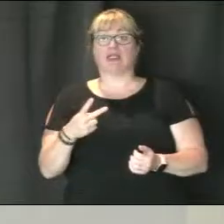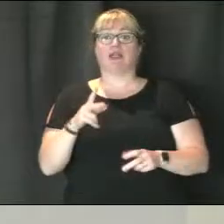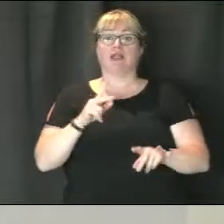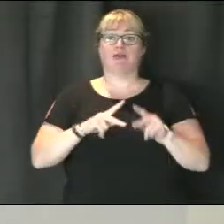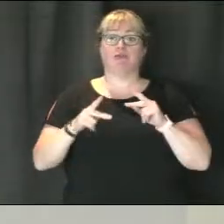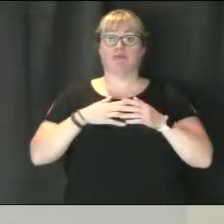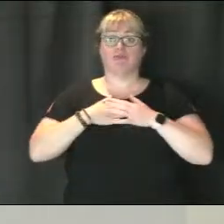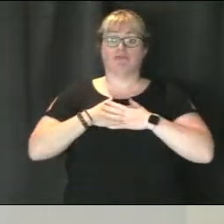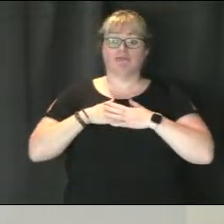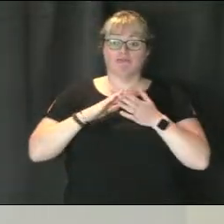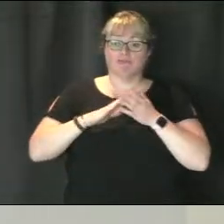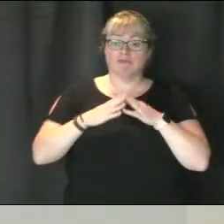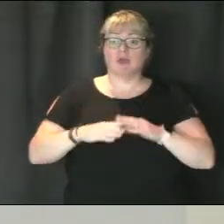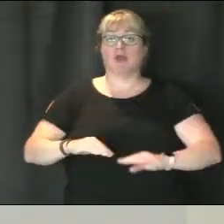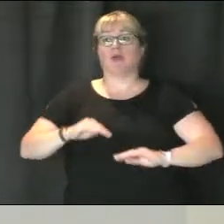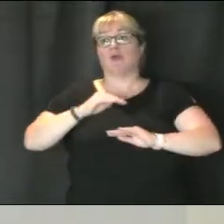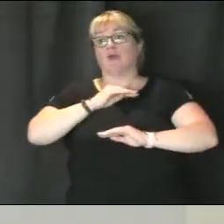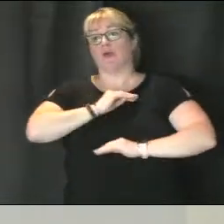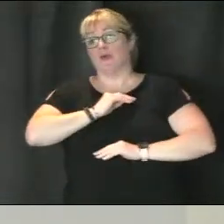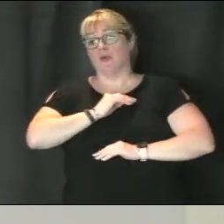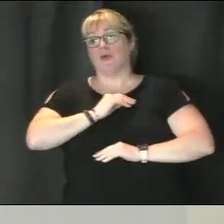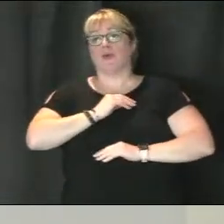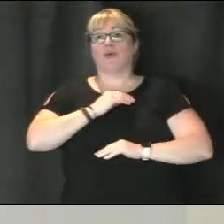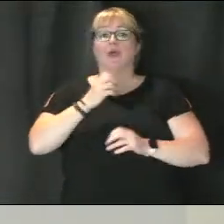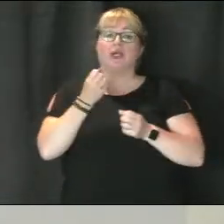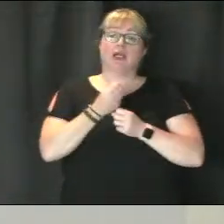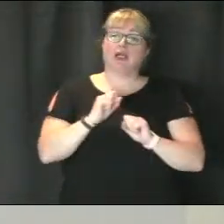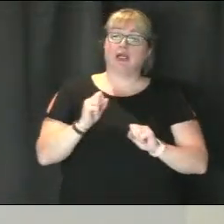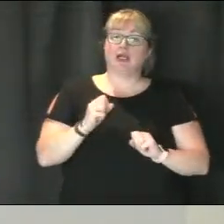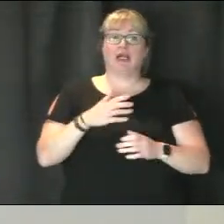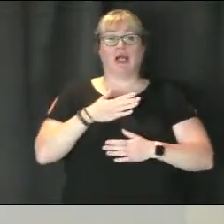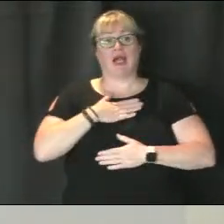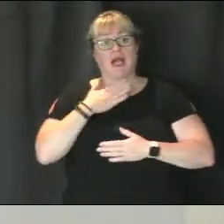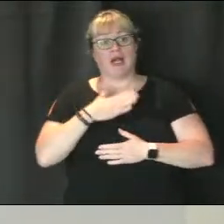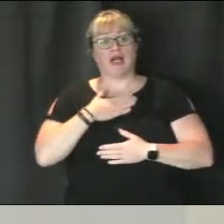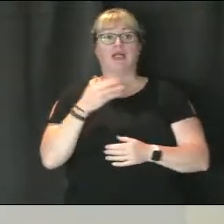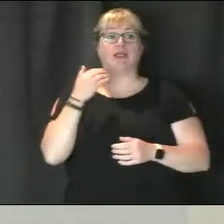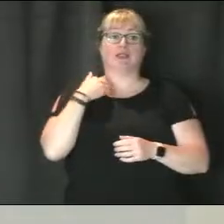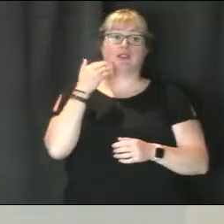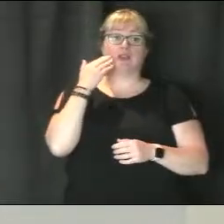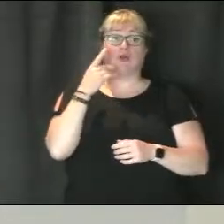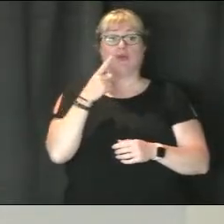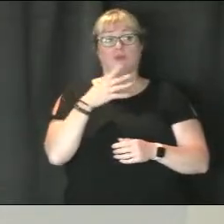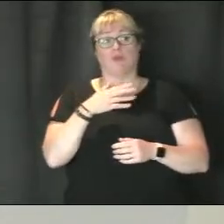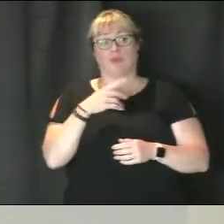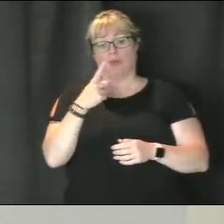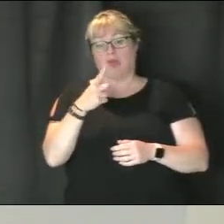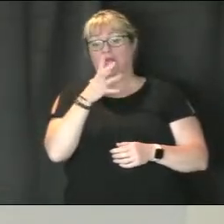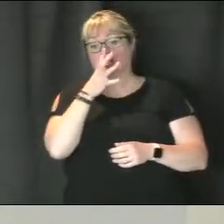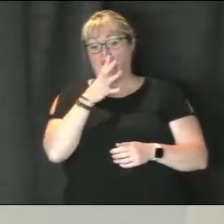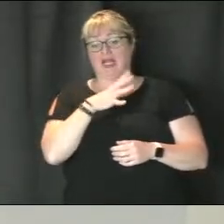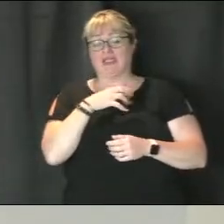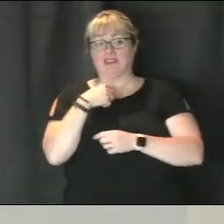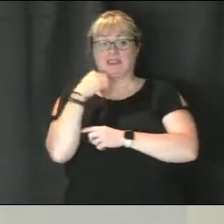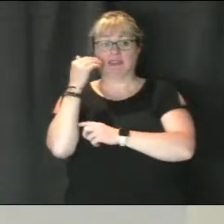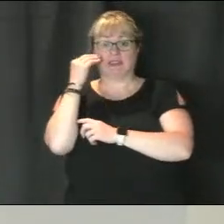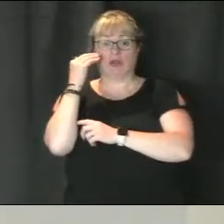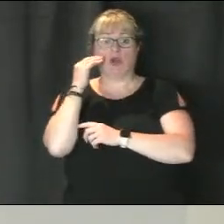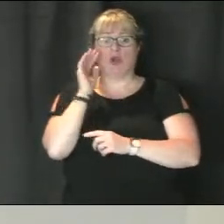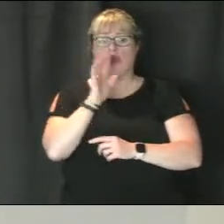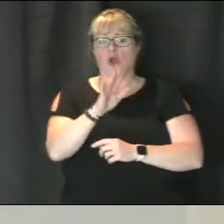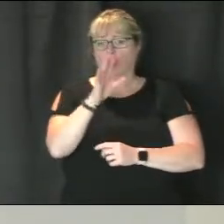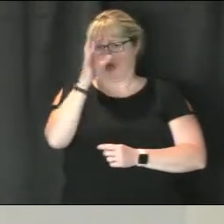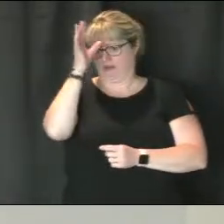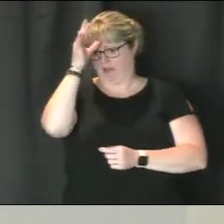gratitude and the happiness in people's faces, like this lady here, her darling dad, who we were